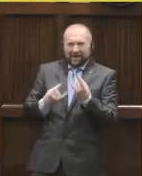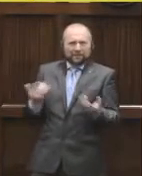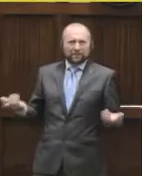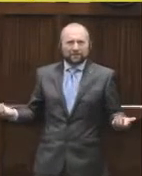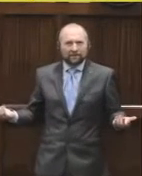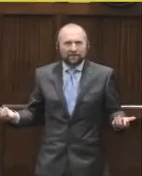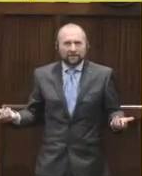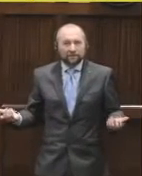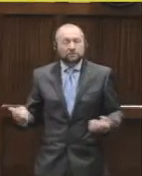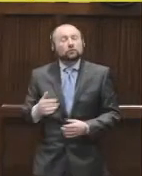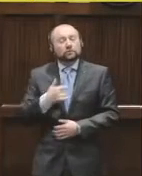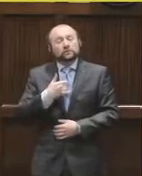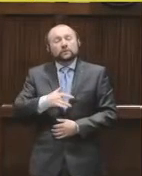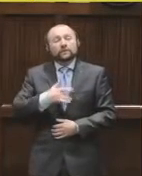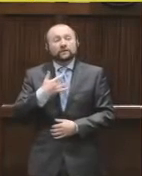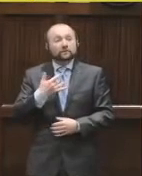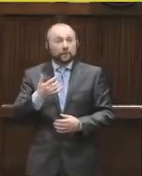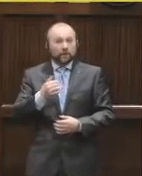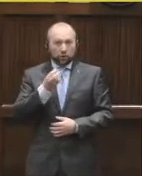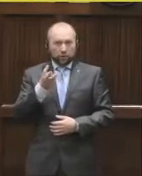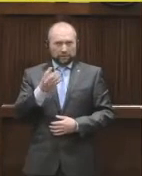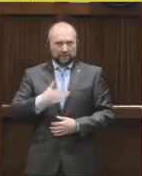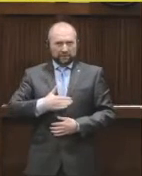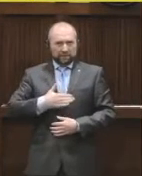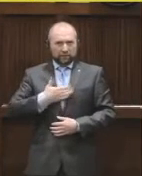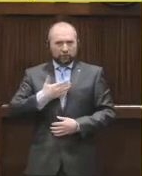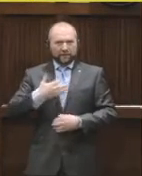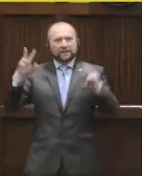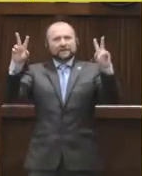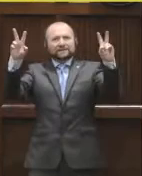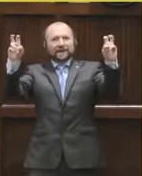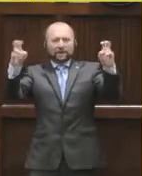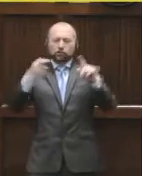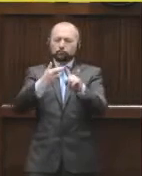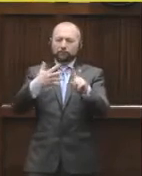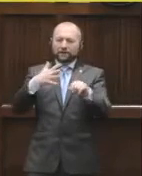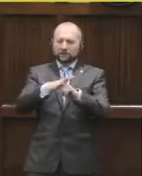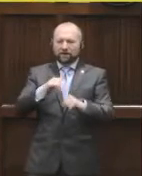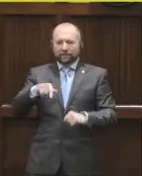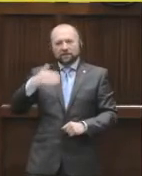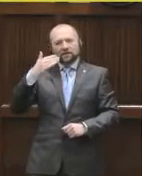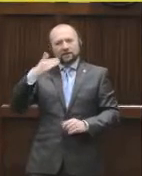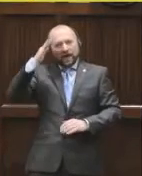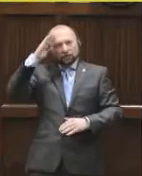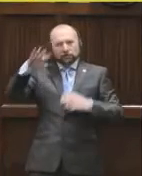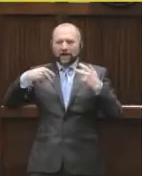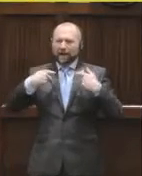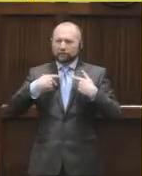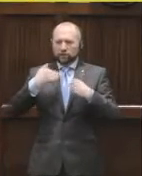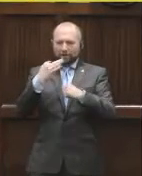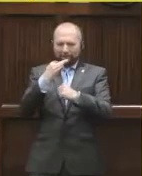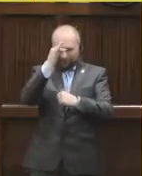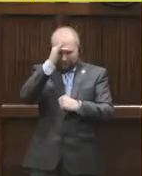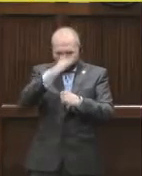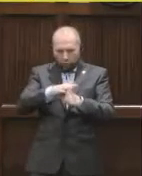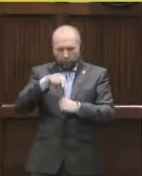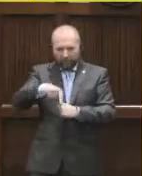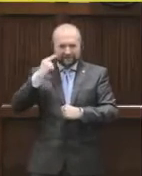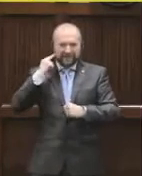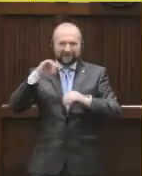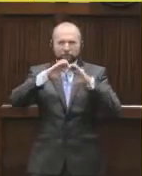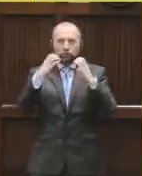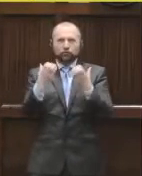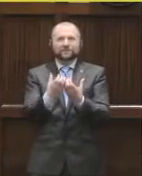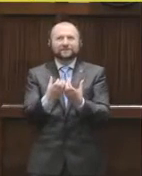So, I mean, I suppose I was surprised by the title of the bill, Recognition of the Irish Sign Language for the Deaf Community, and